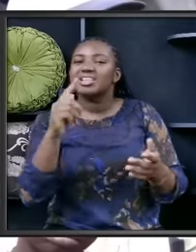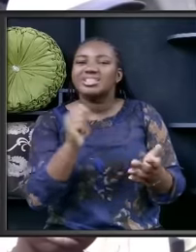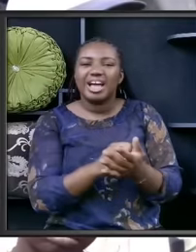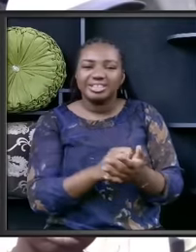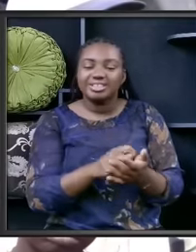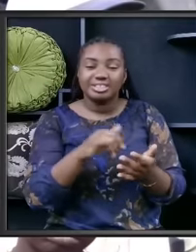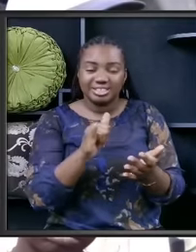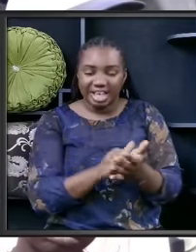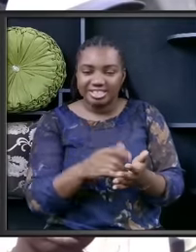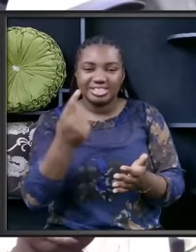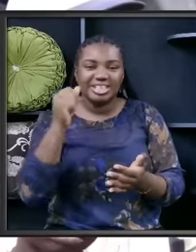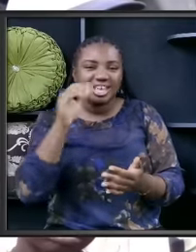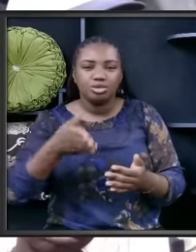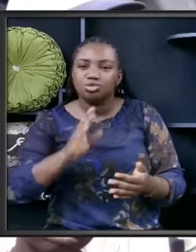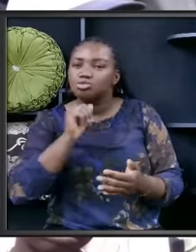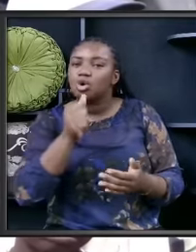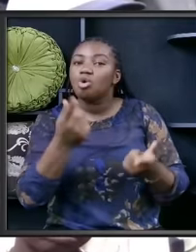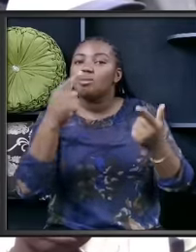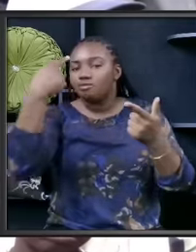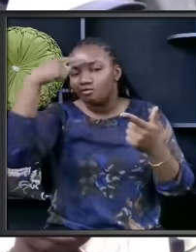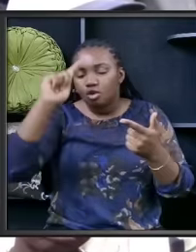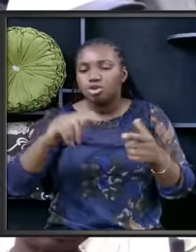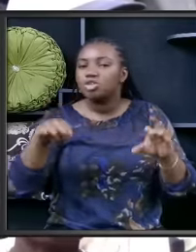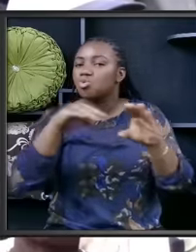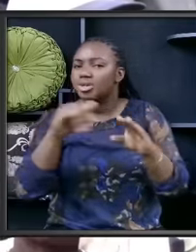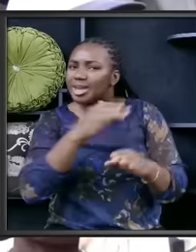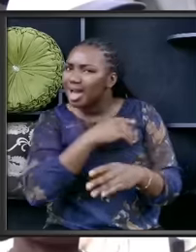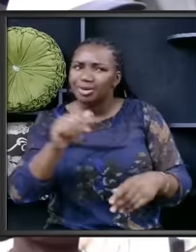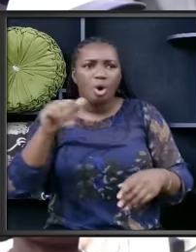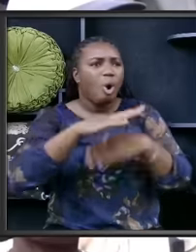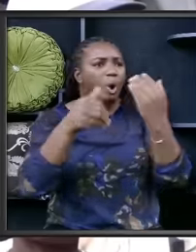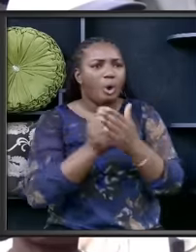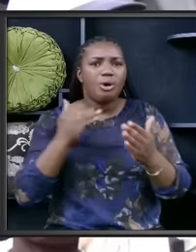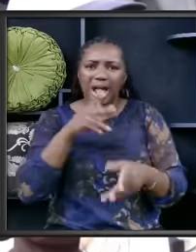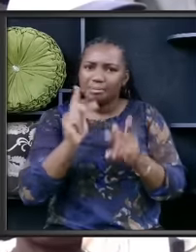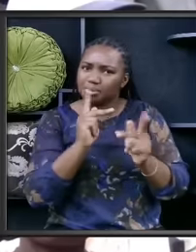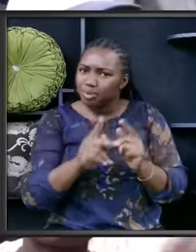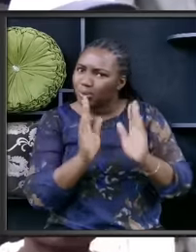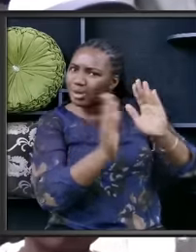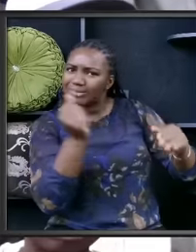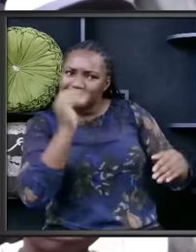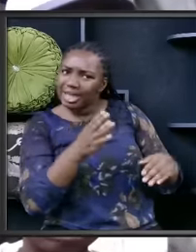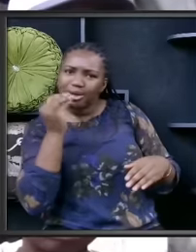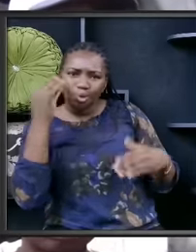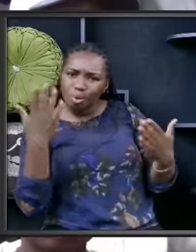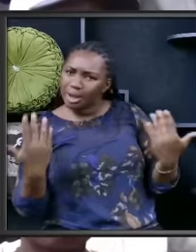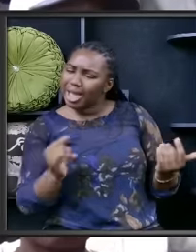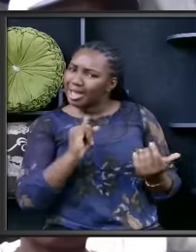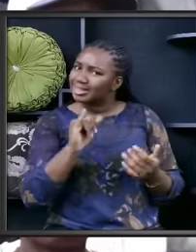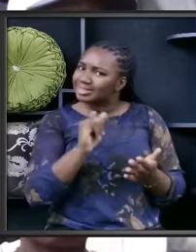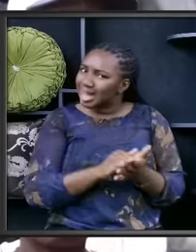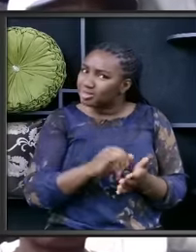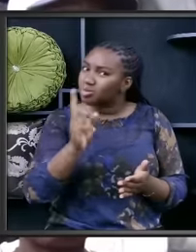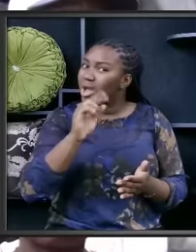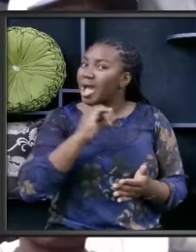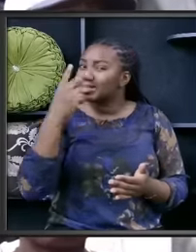no step for that wedding ground. And all our people, they come for the wedding. They go leave the girl alone for house. Now there I see, say,